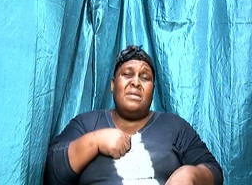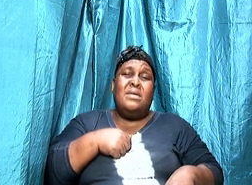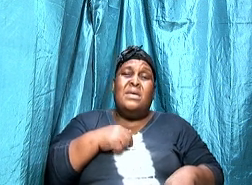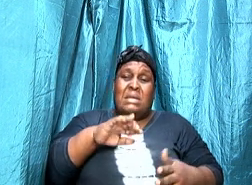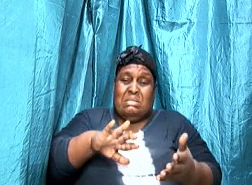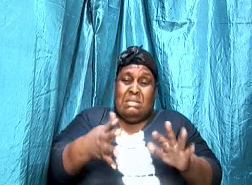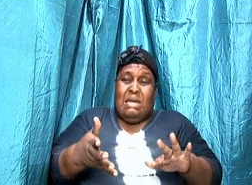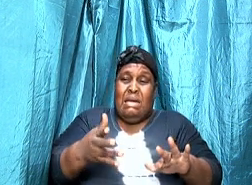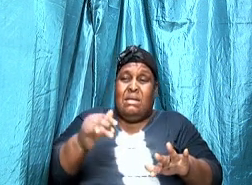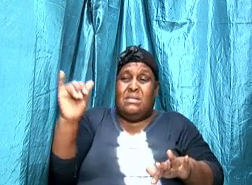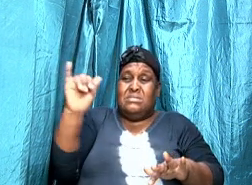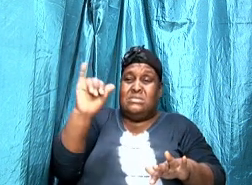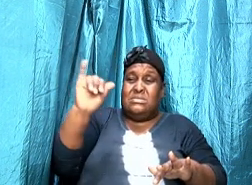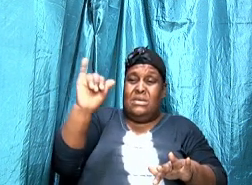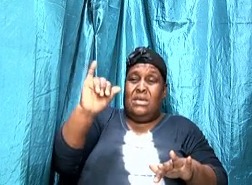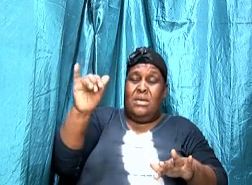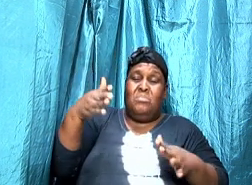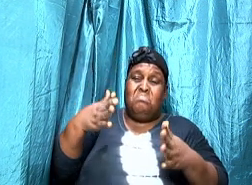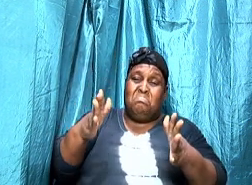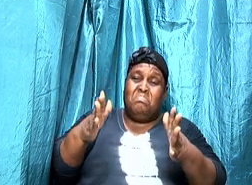and have that part,